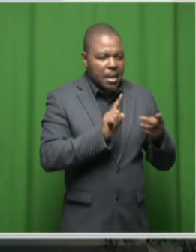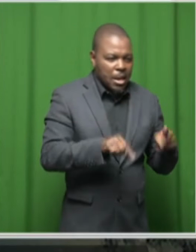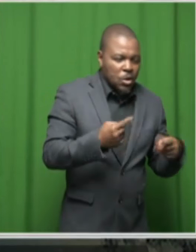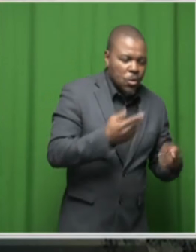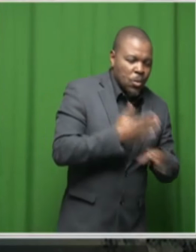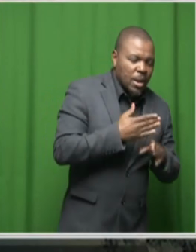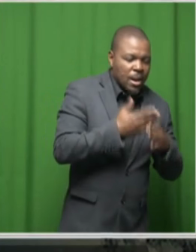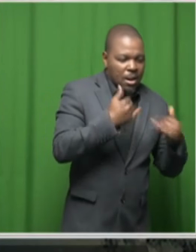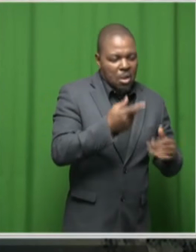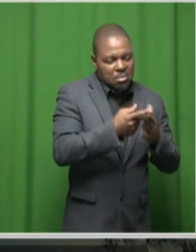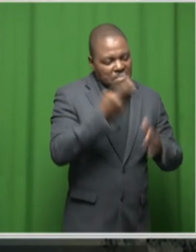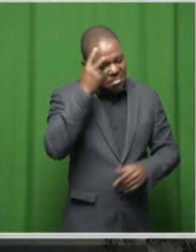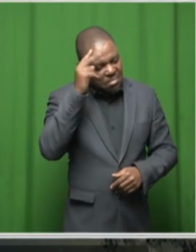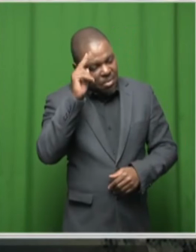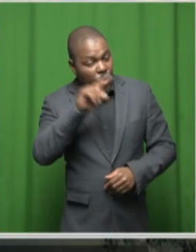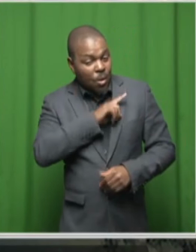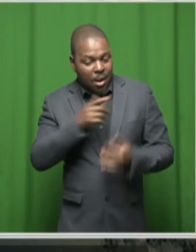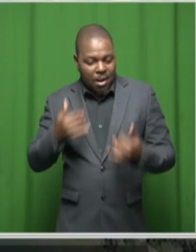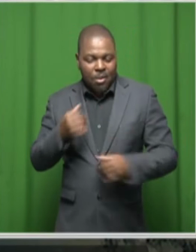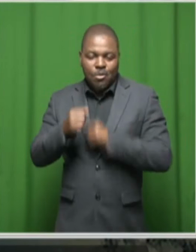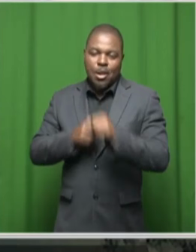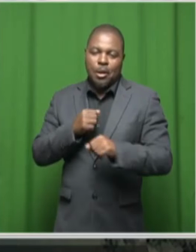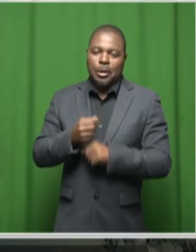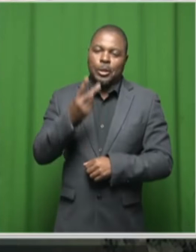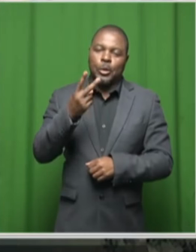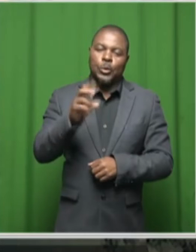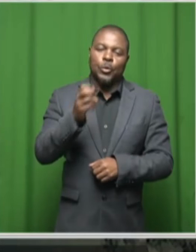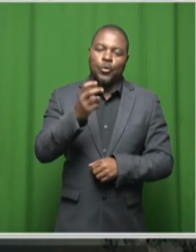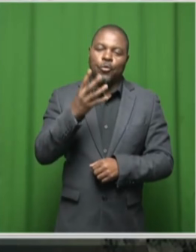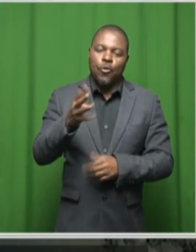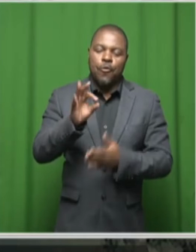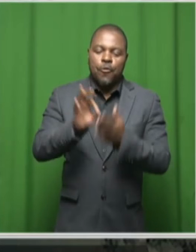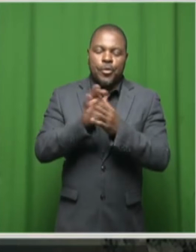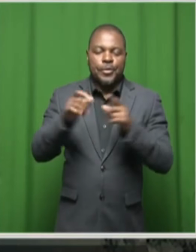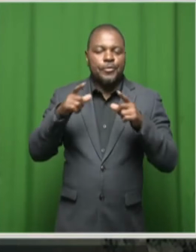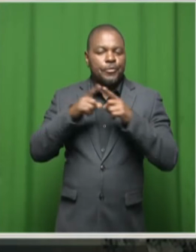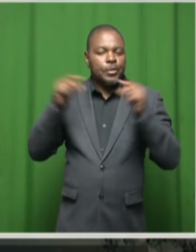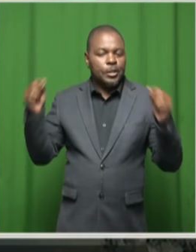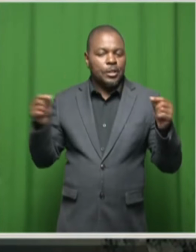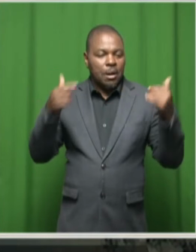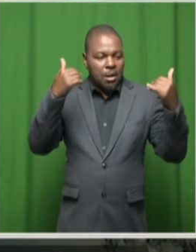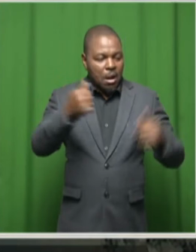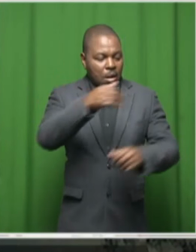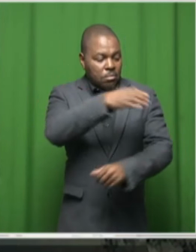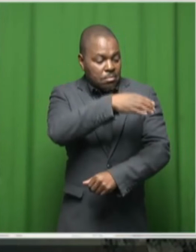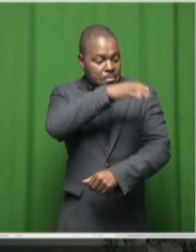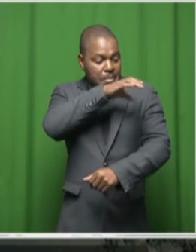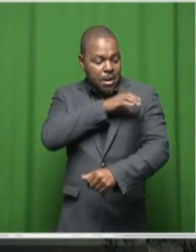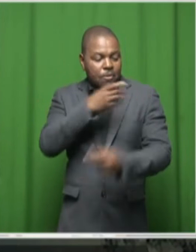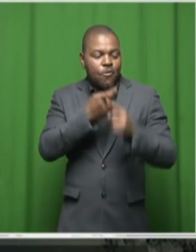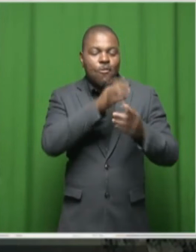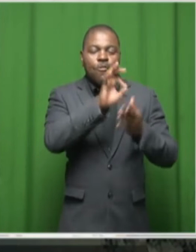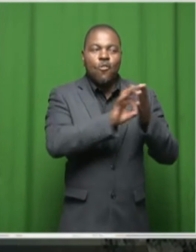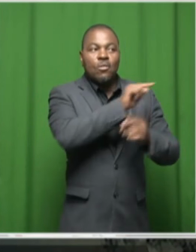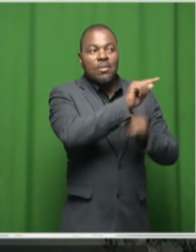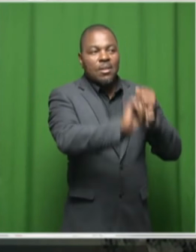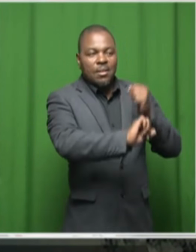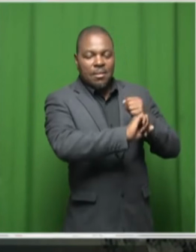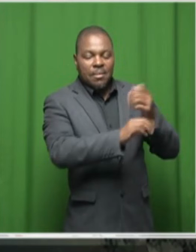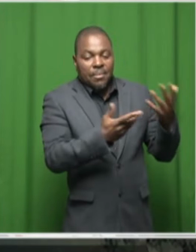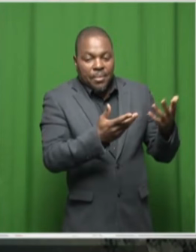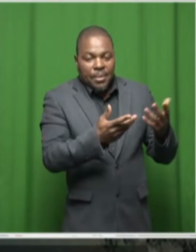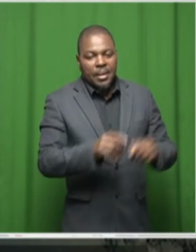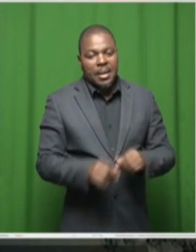our minds. It's 2024 now, the voters have voted this way and given us this mandate. And for me, what was important